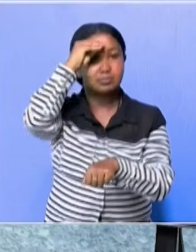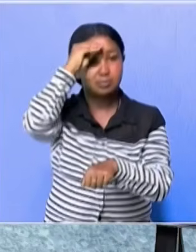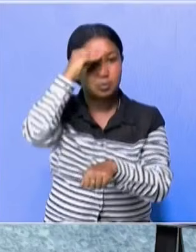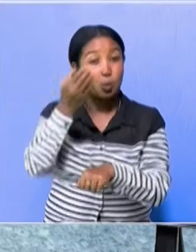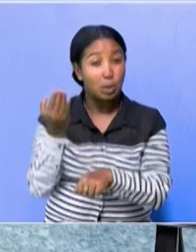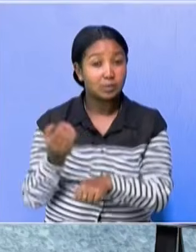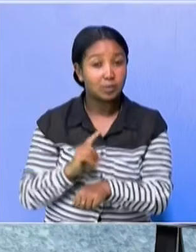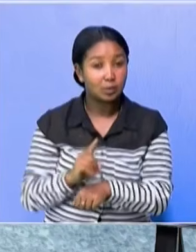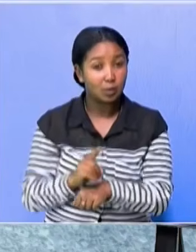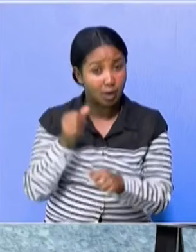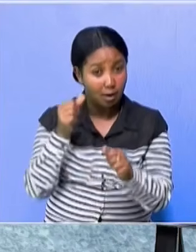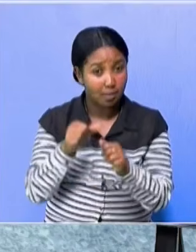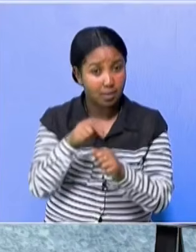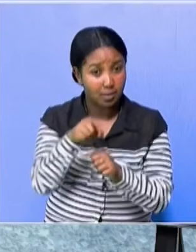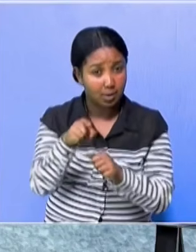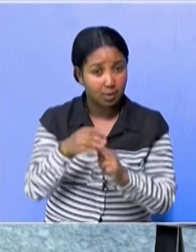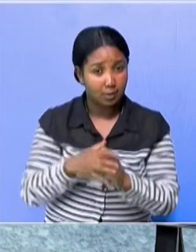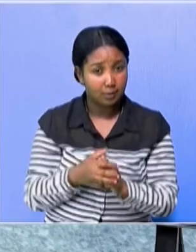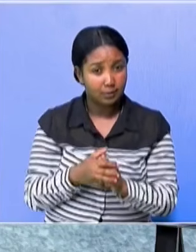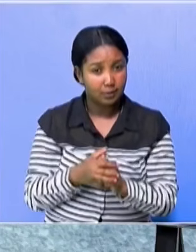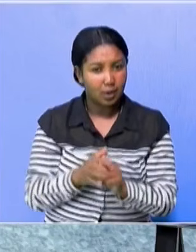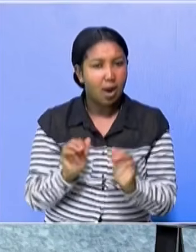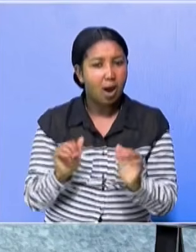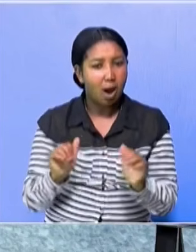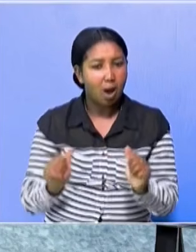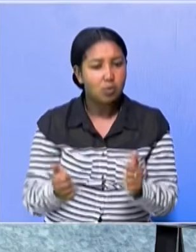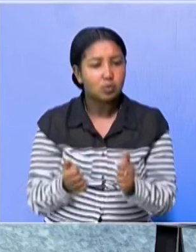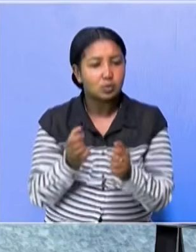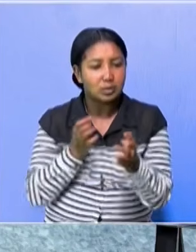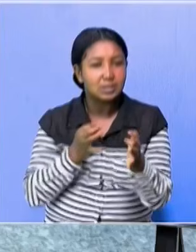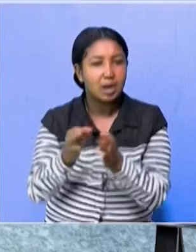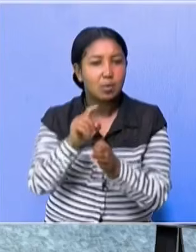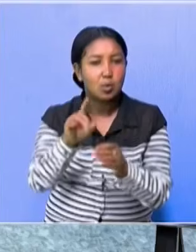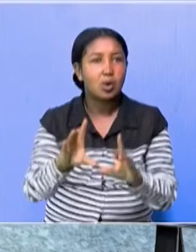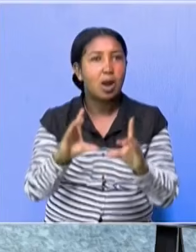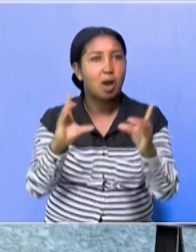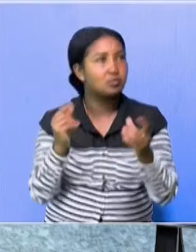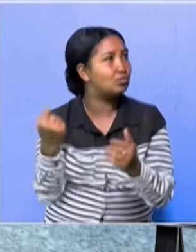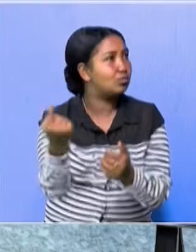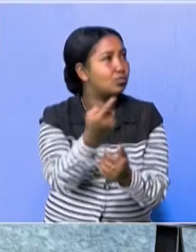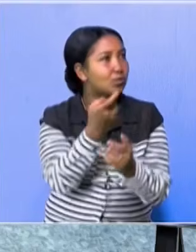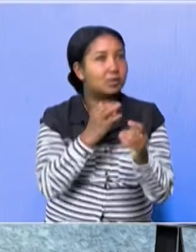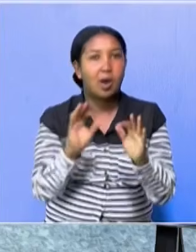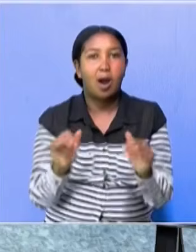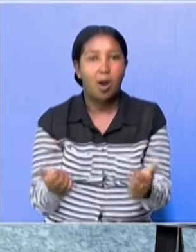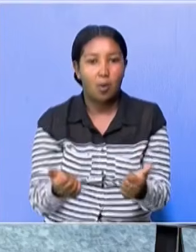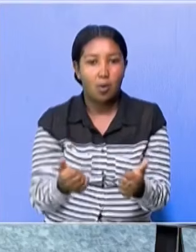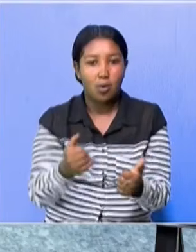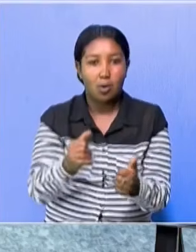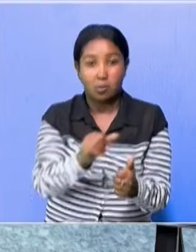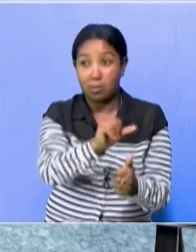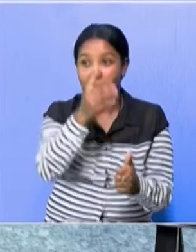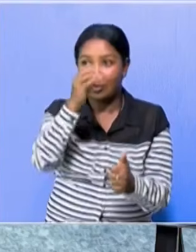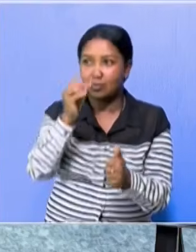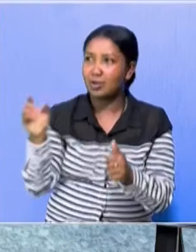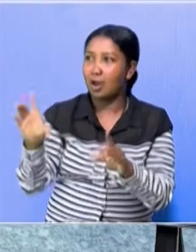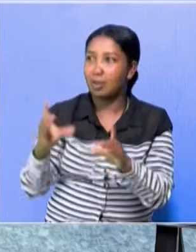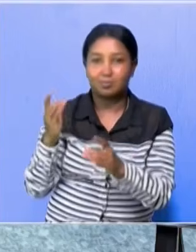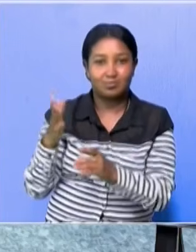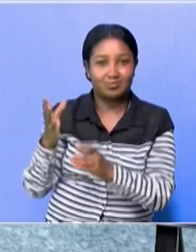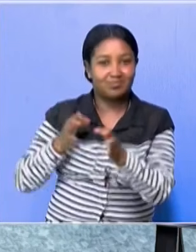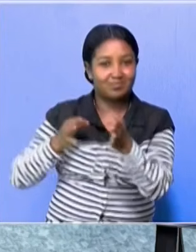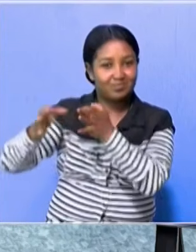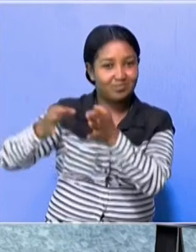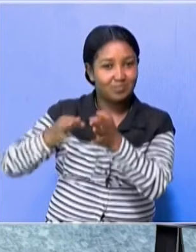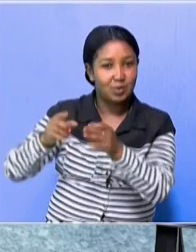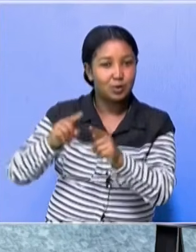that, remember, how you describe your classrooms. Yeah, a person, to describe a person.